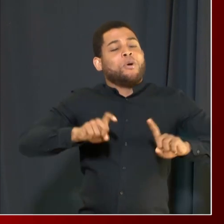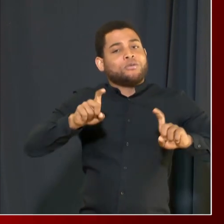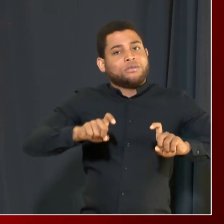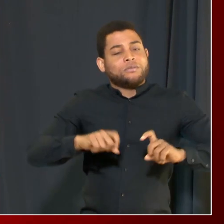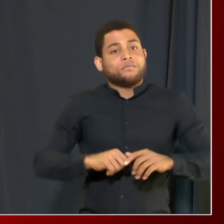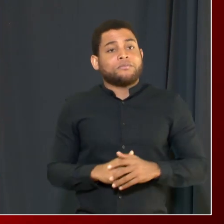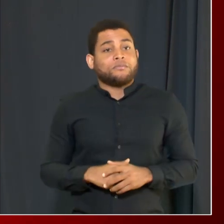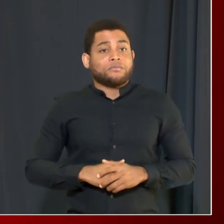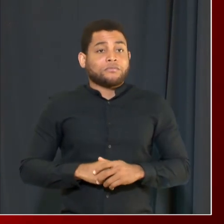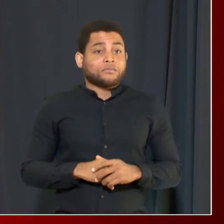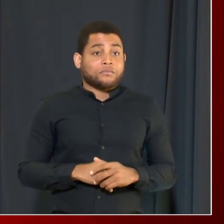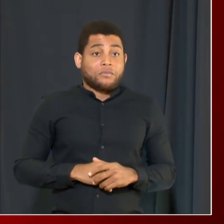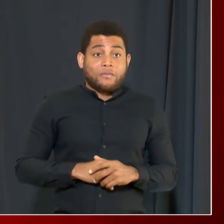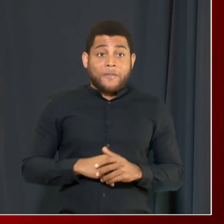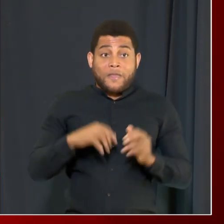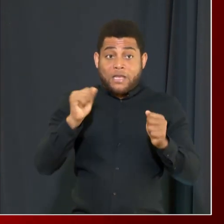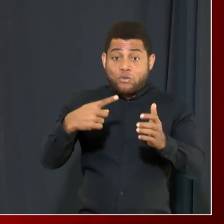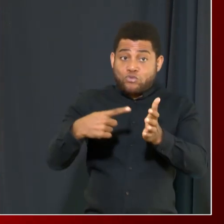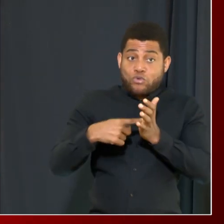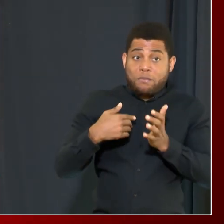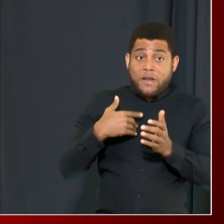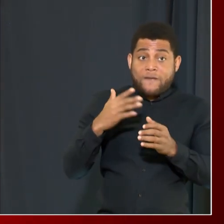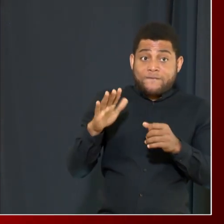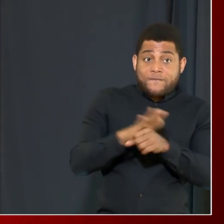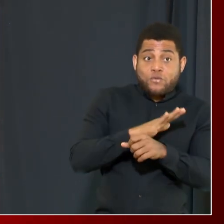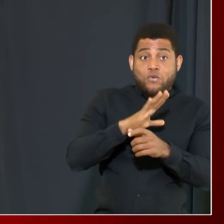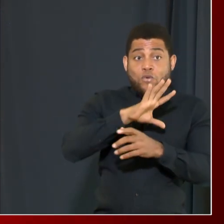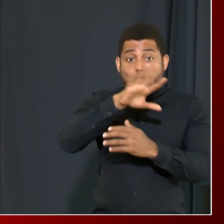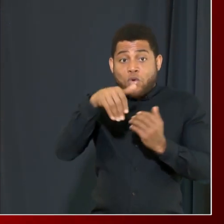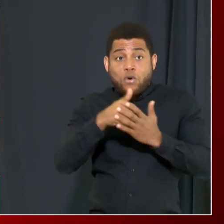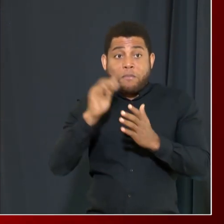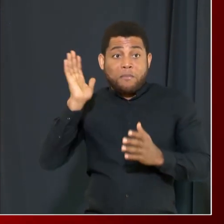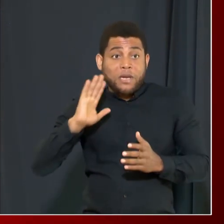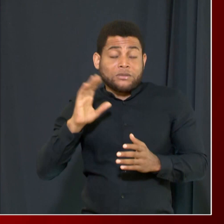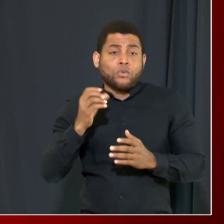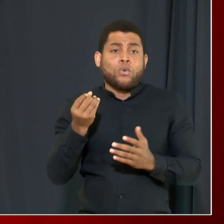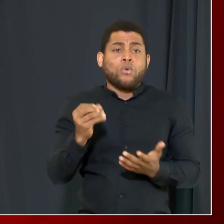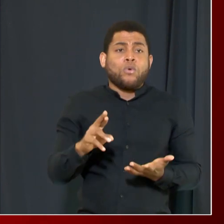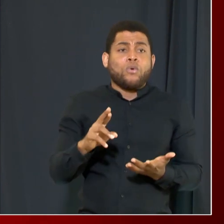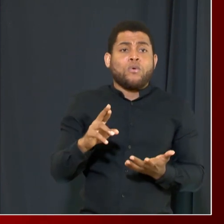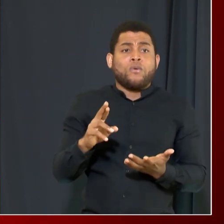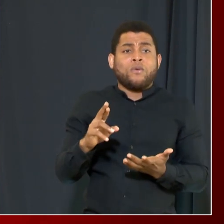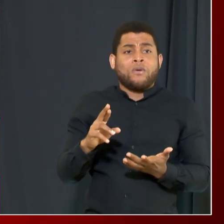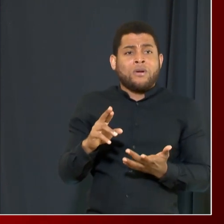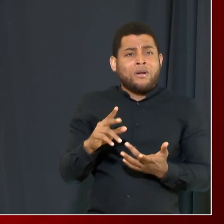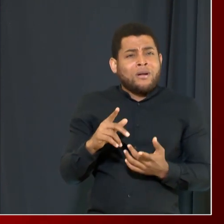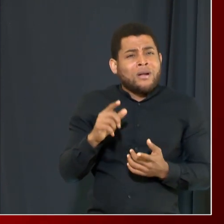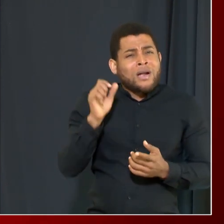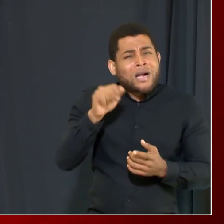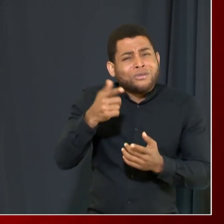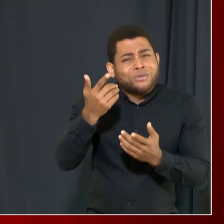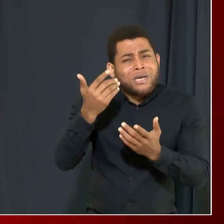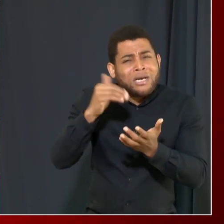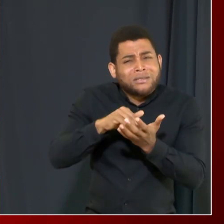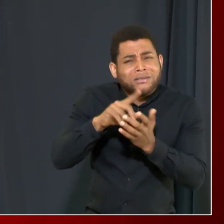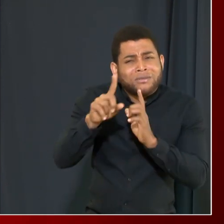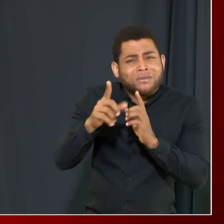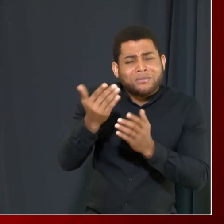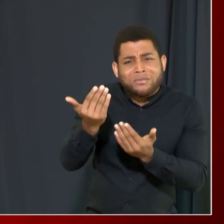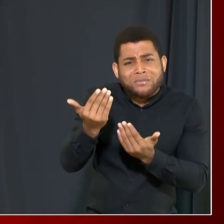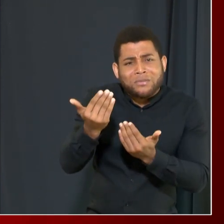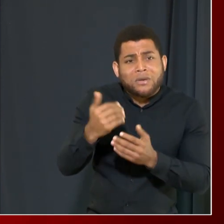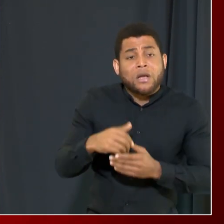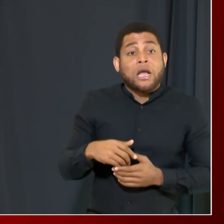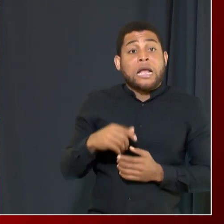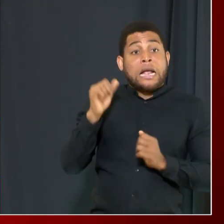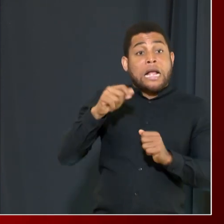have raised lower prosecution investigation. Can you say what? What did you just say? If you can point out to